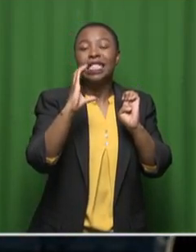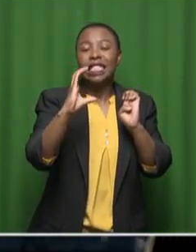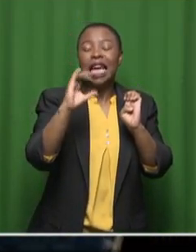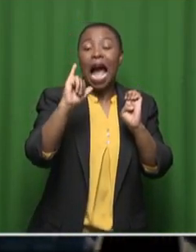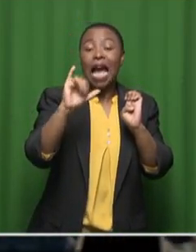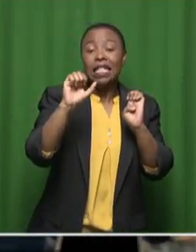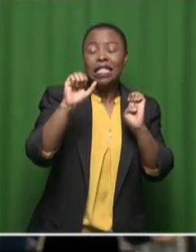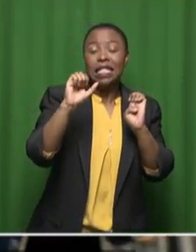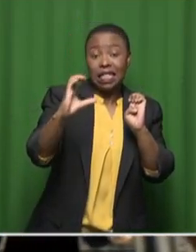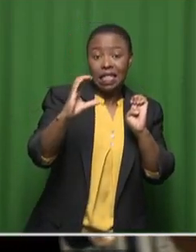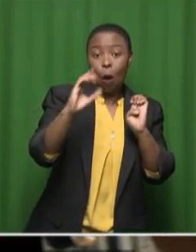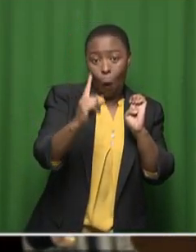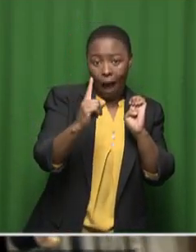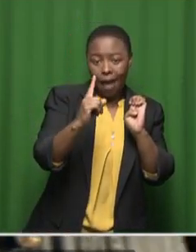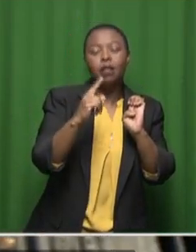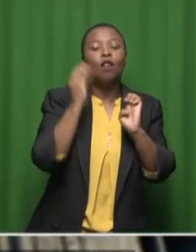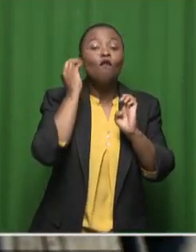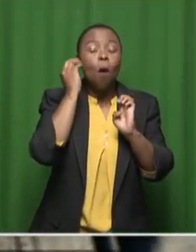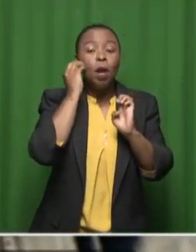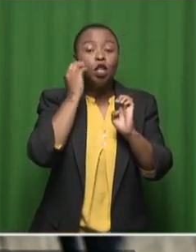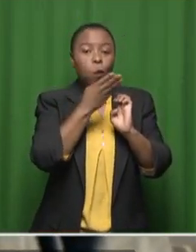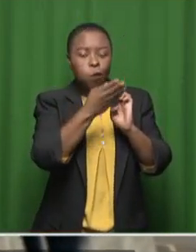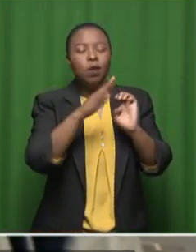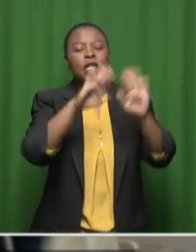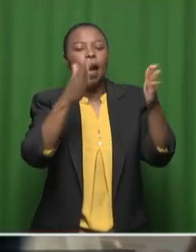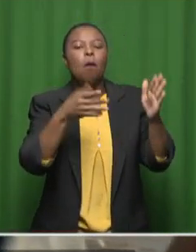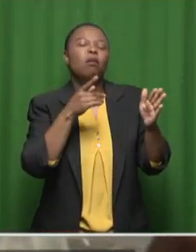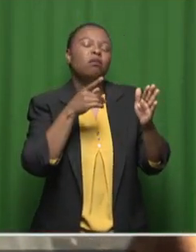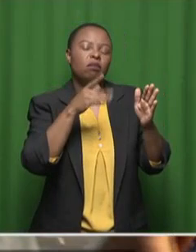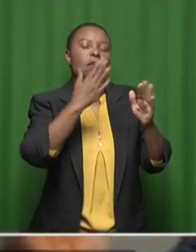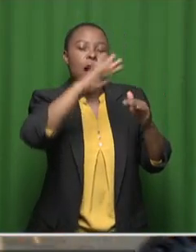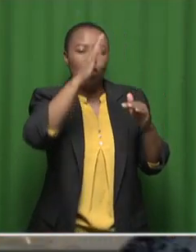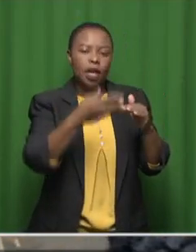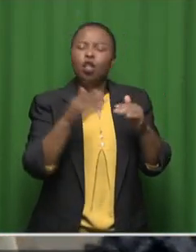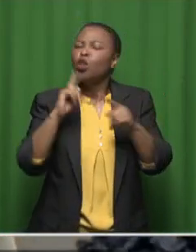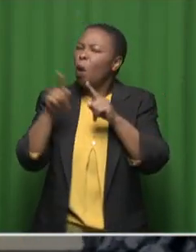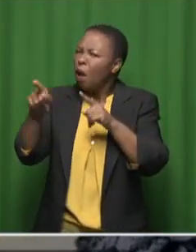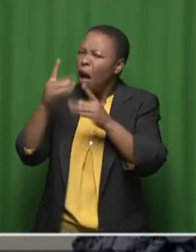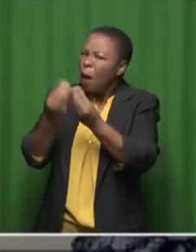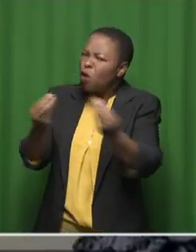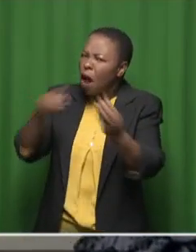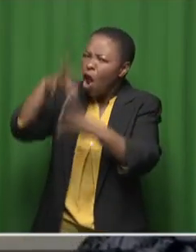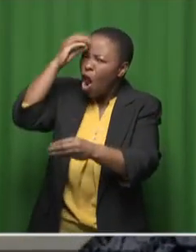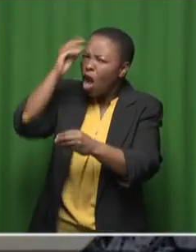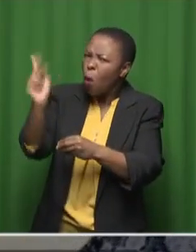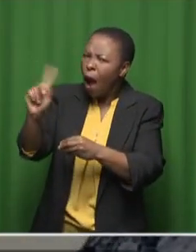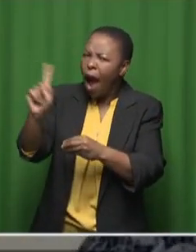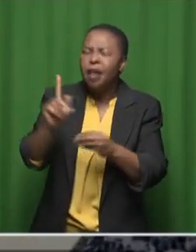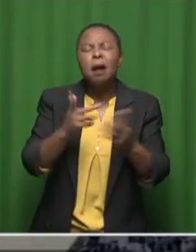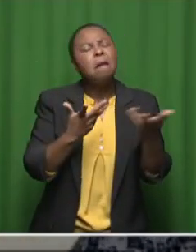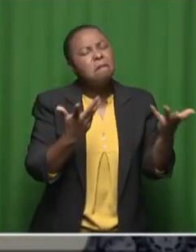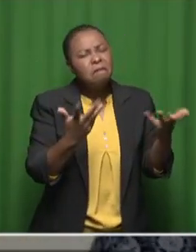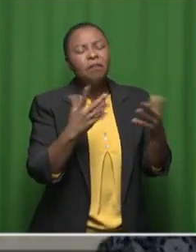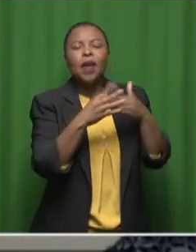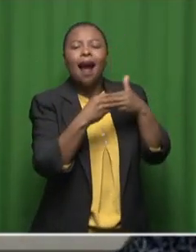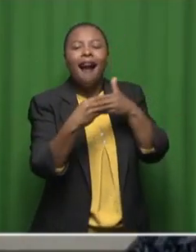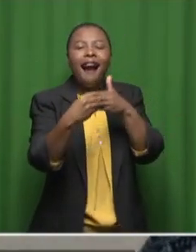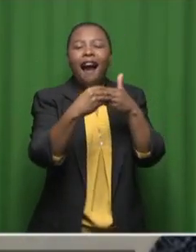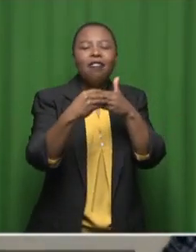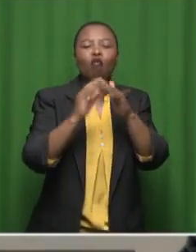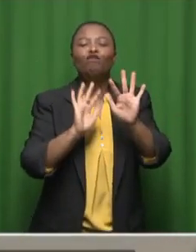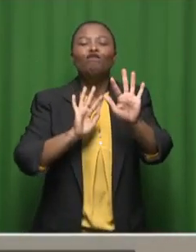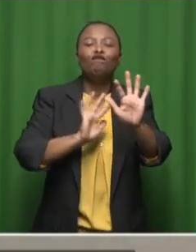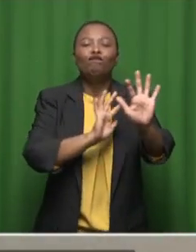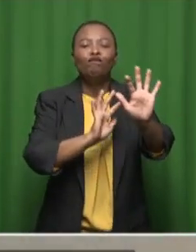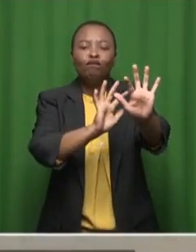CIC1@tablemountain.net for further information on it. And how does that work? What do they learn while they're here? Well, they get taken on a guided walk by